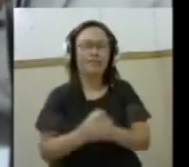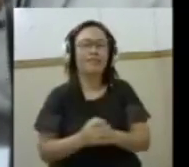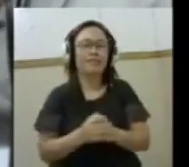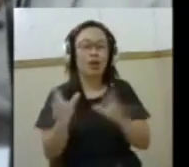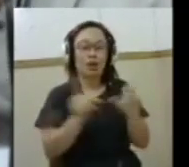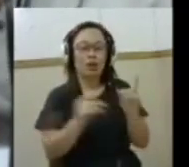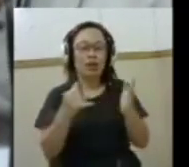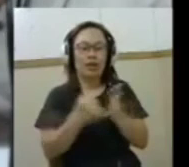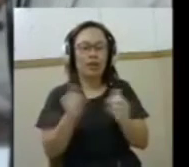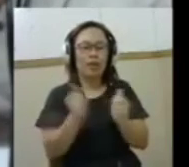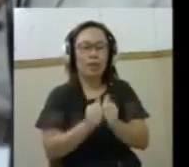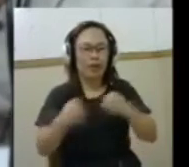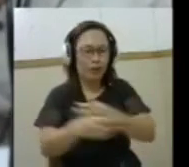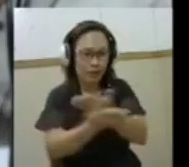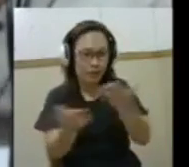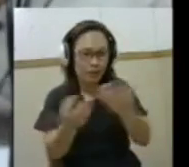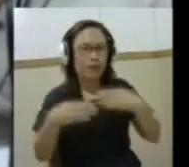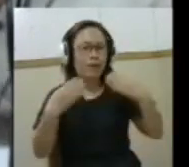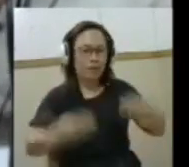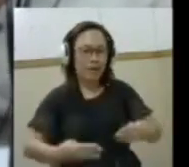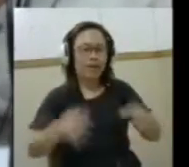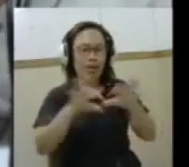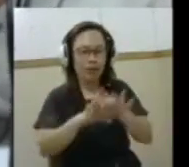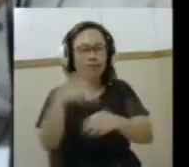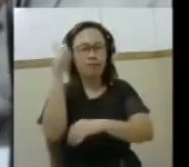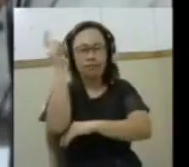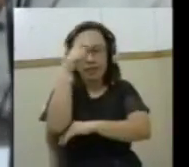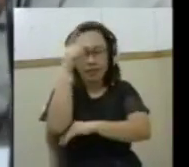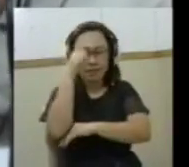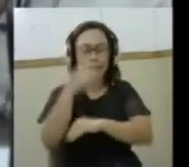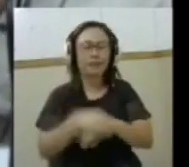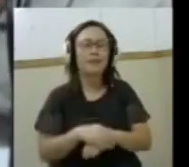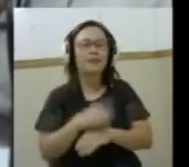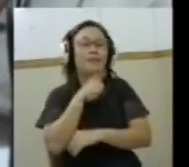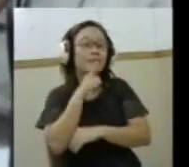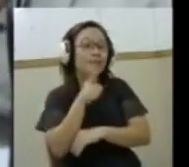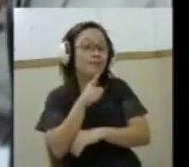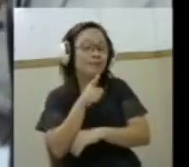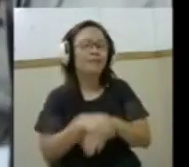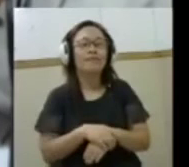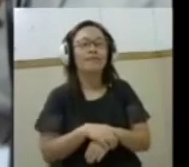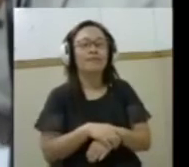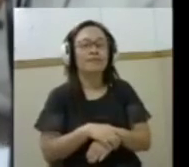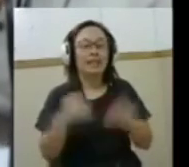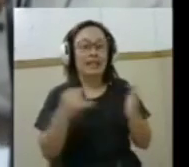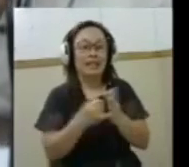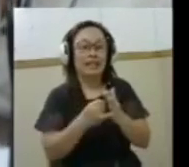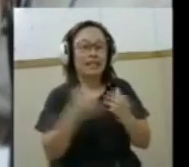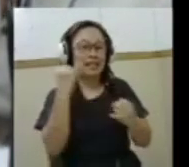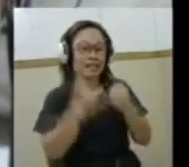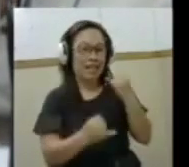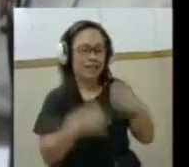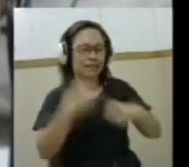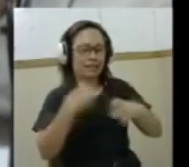doing it because you want to contribute to the body of knowledge. And So also, truly, yes, truly, it is indeed difficult